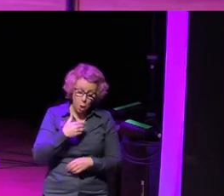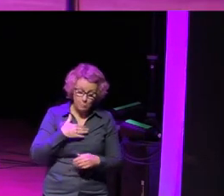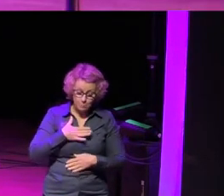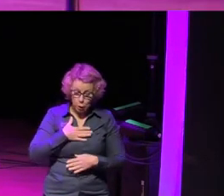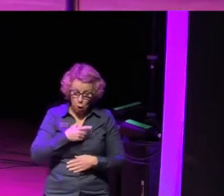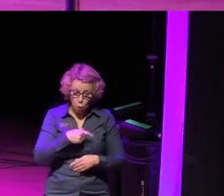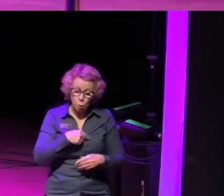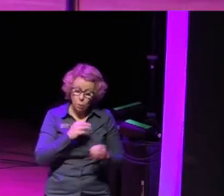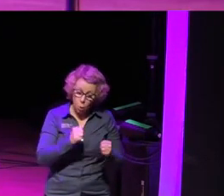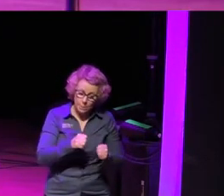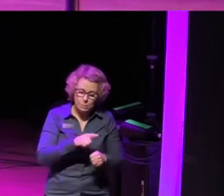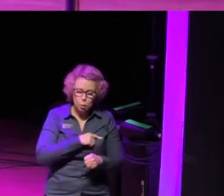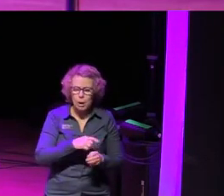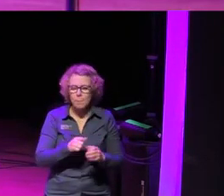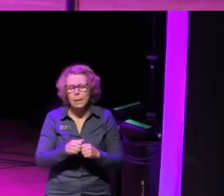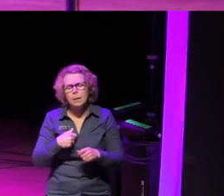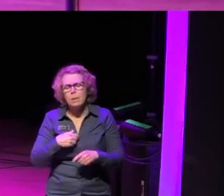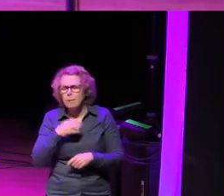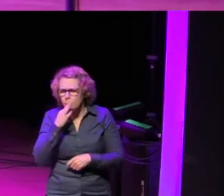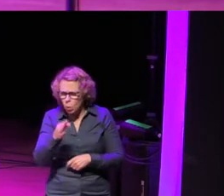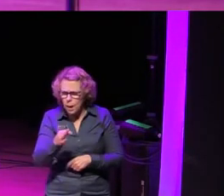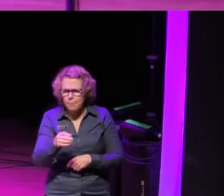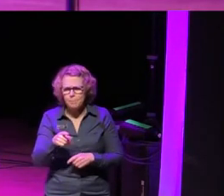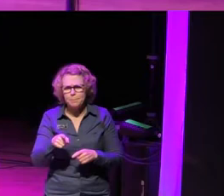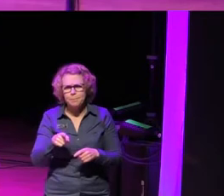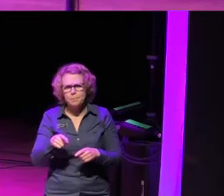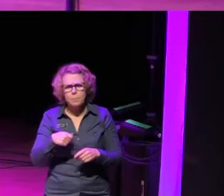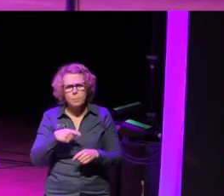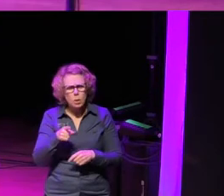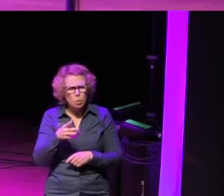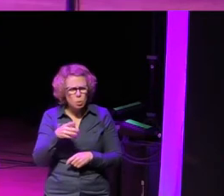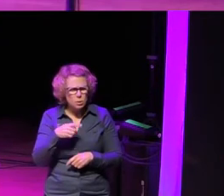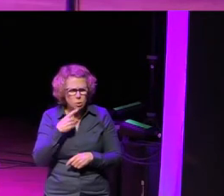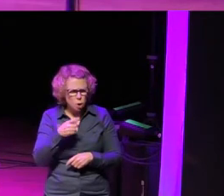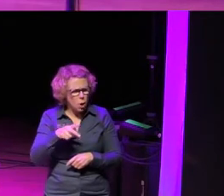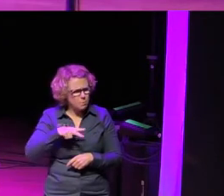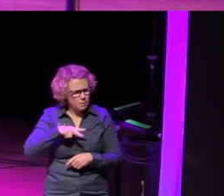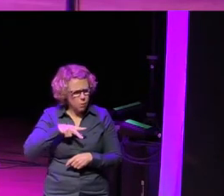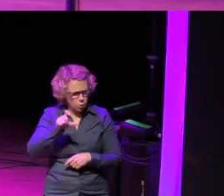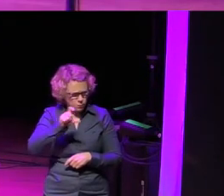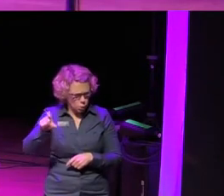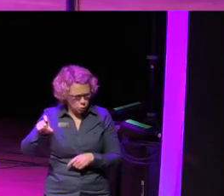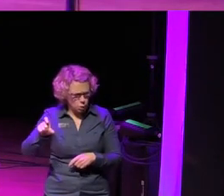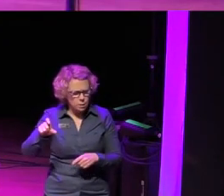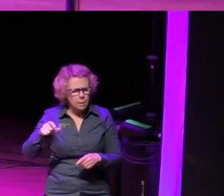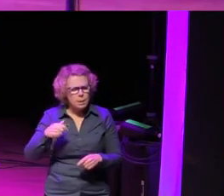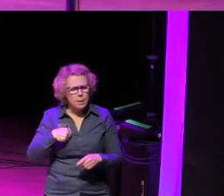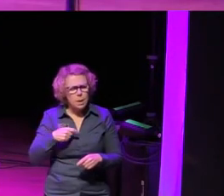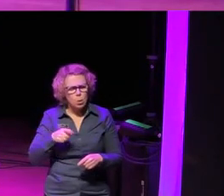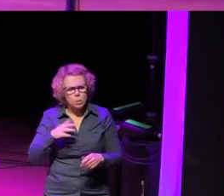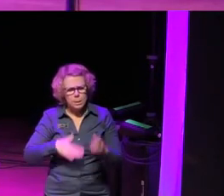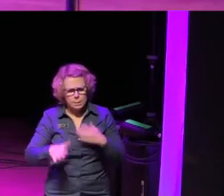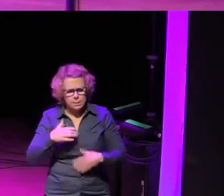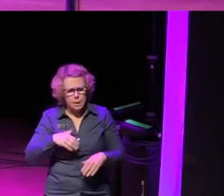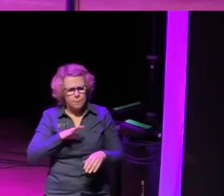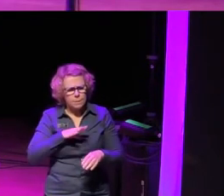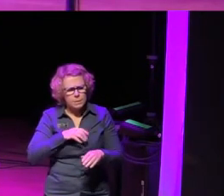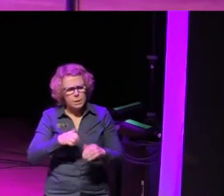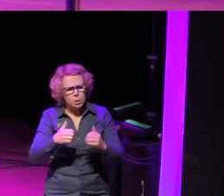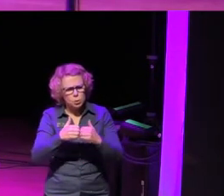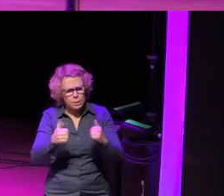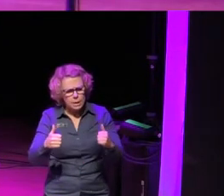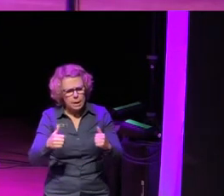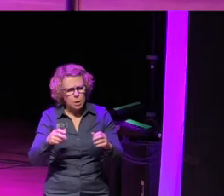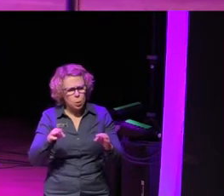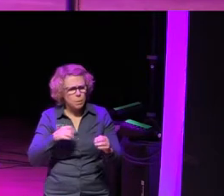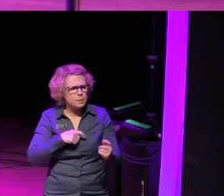second, Martin, because I want to just ask, because you mentioned a private company. So I'm also interested, is there a difference how you have to